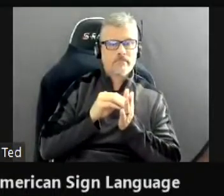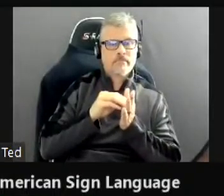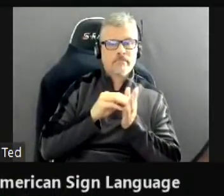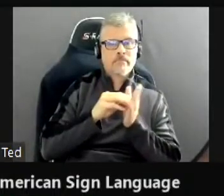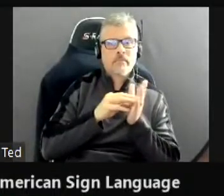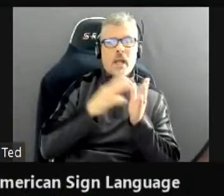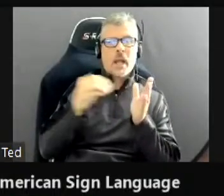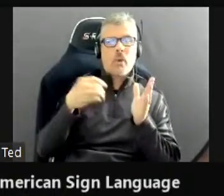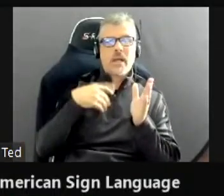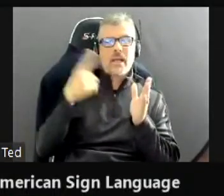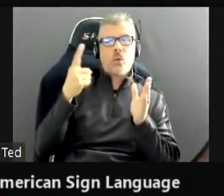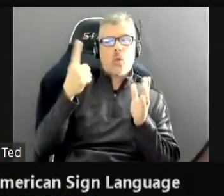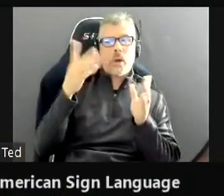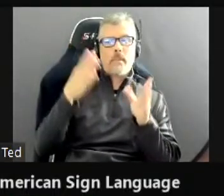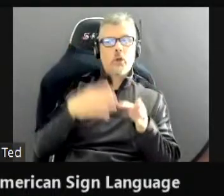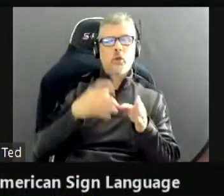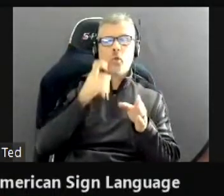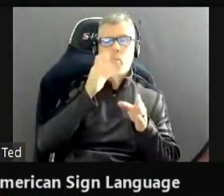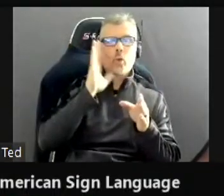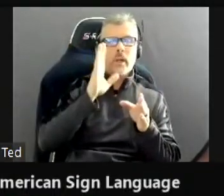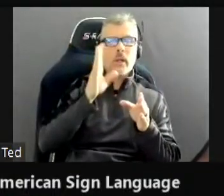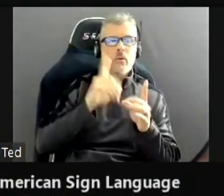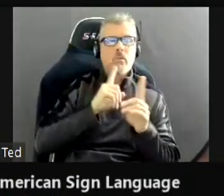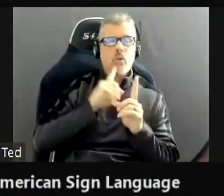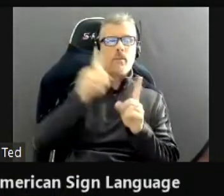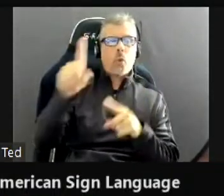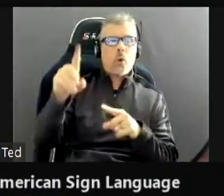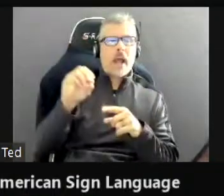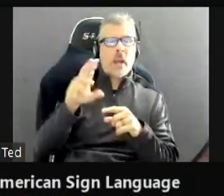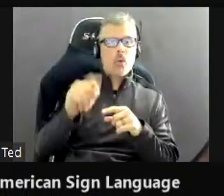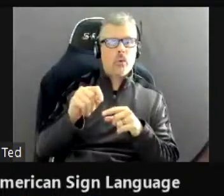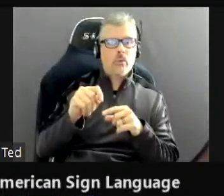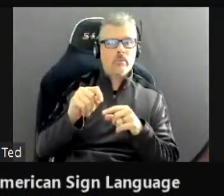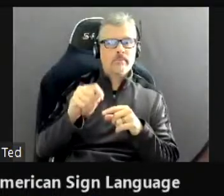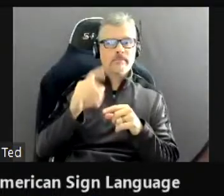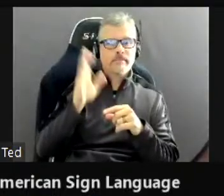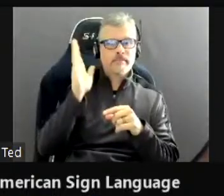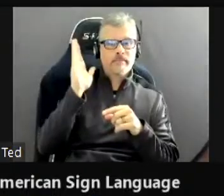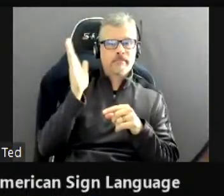someone to report out at the end. Who would like to do that?